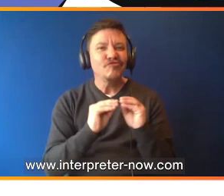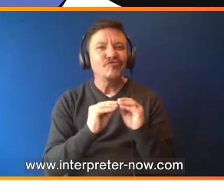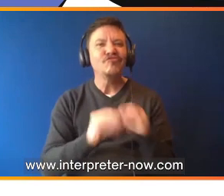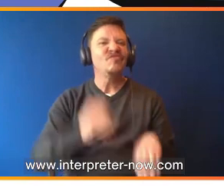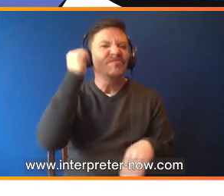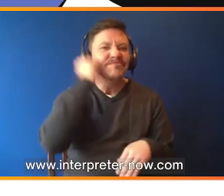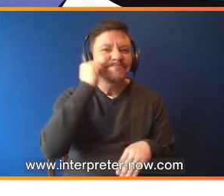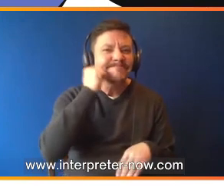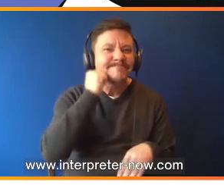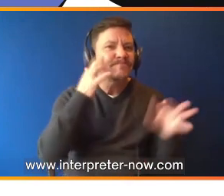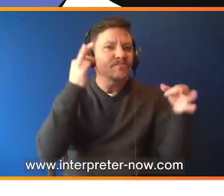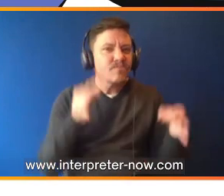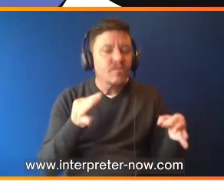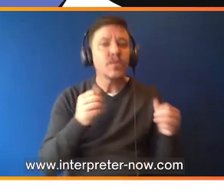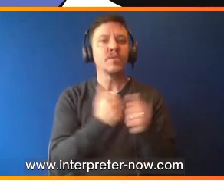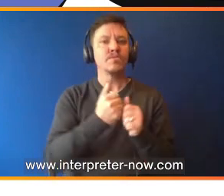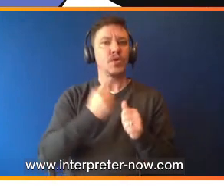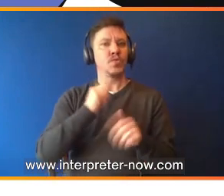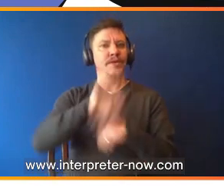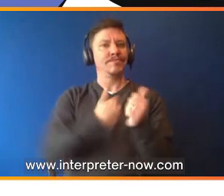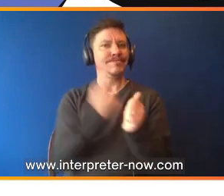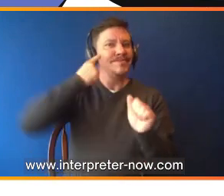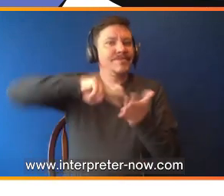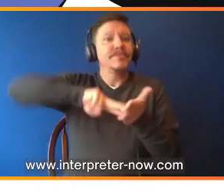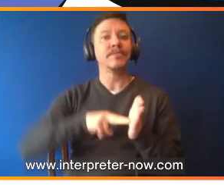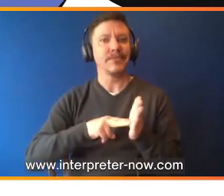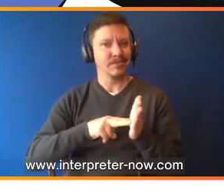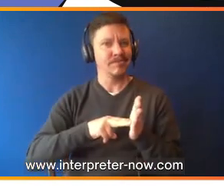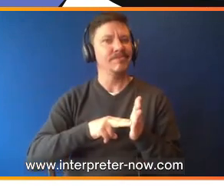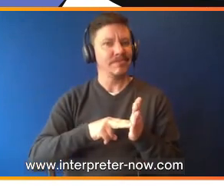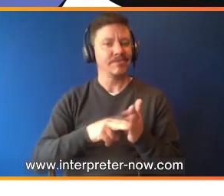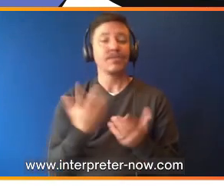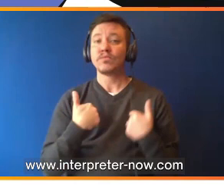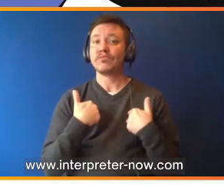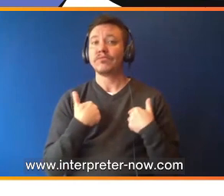with intent and with thought behind them. And so for me, you know, it kind